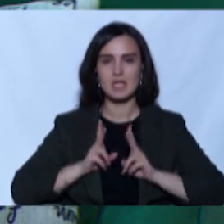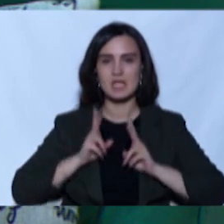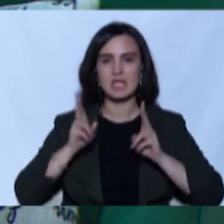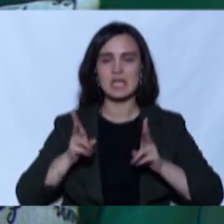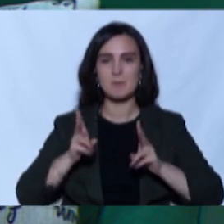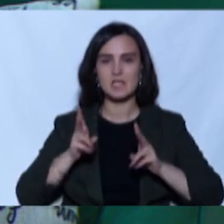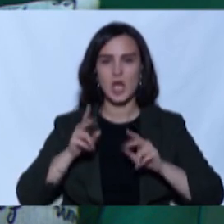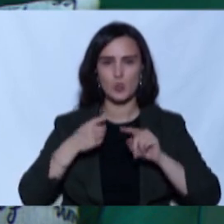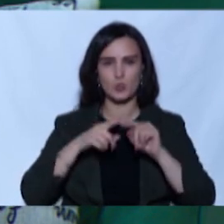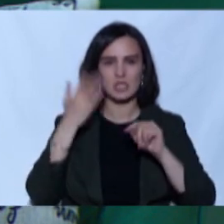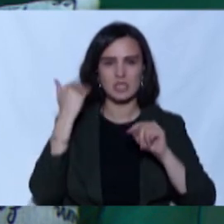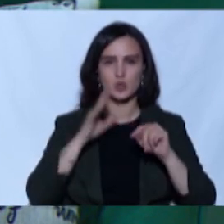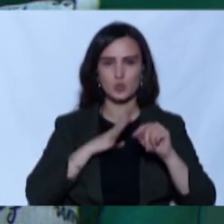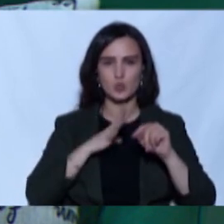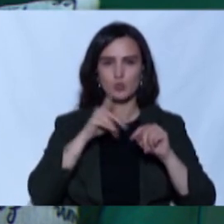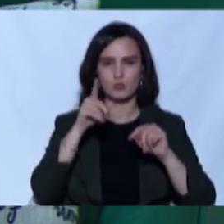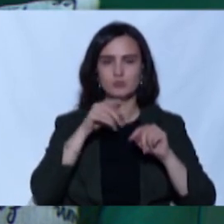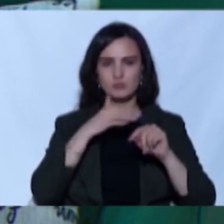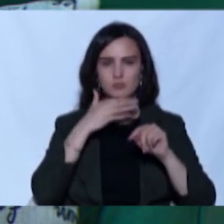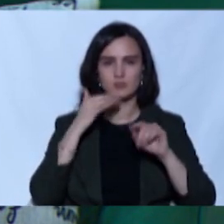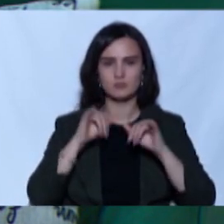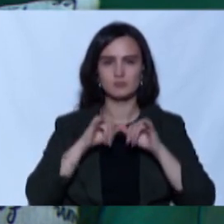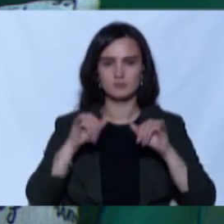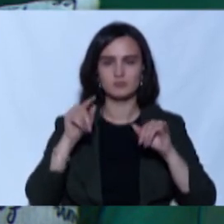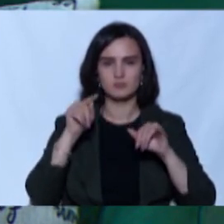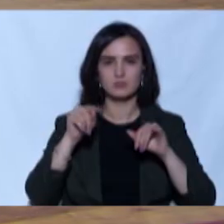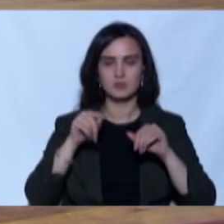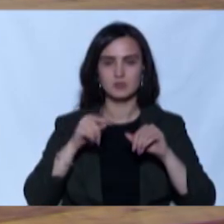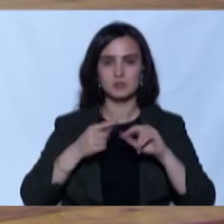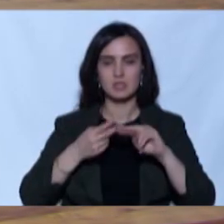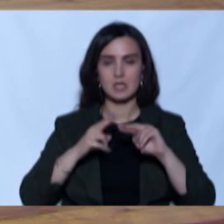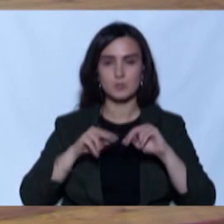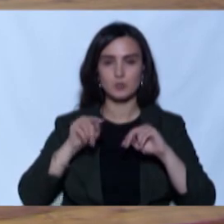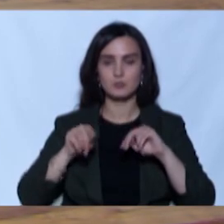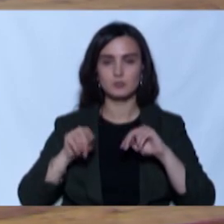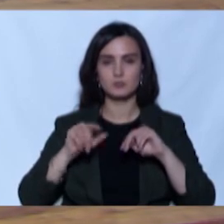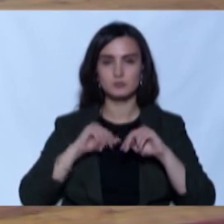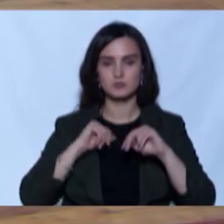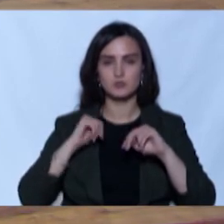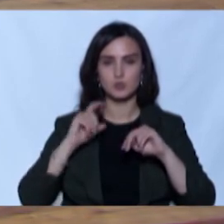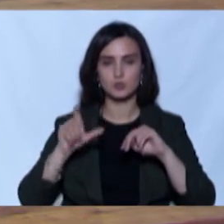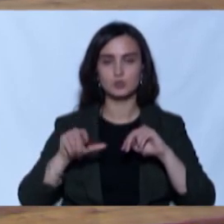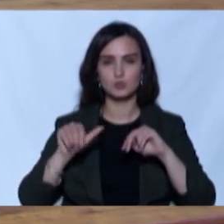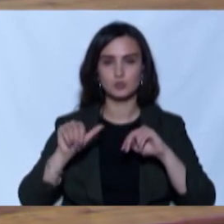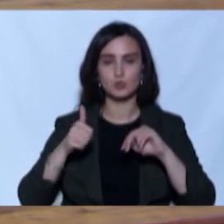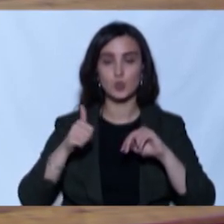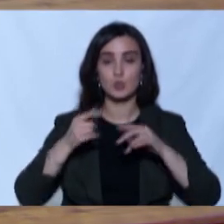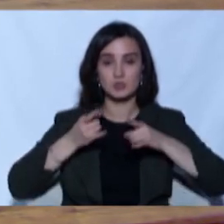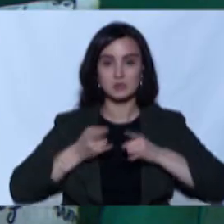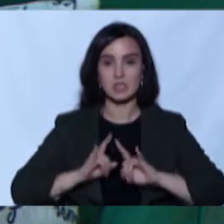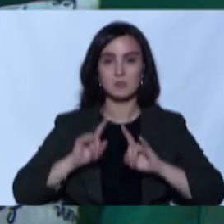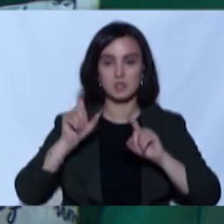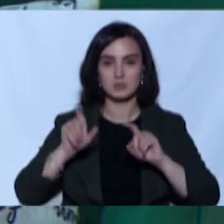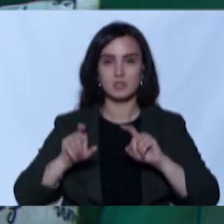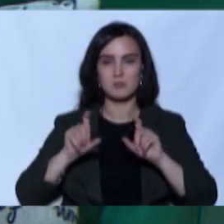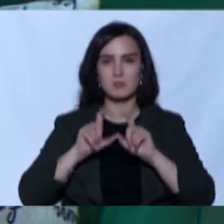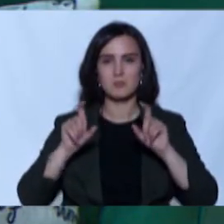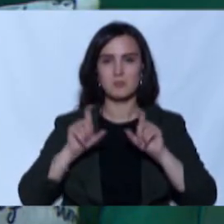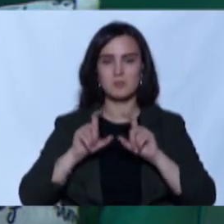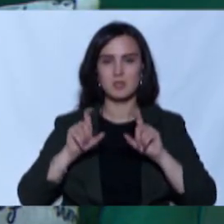quite popular, he gave it a go, essentially, and that's how Sherlock Holmes was born. He sent it off to the magazine,